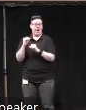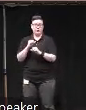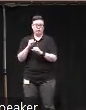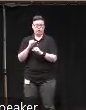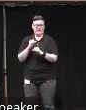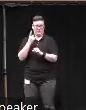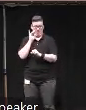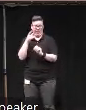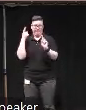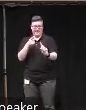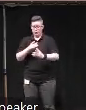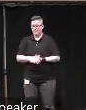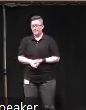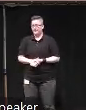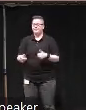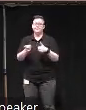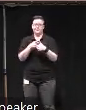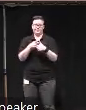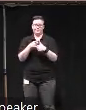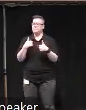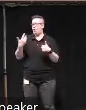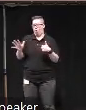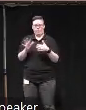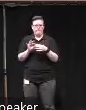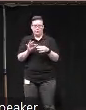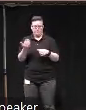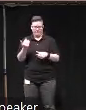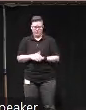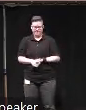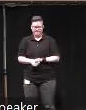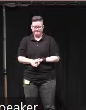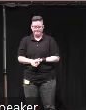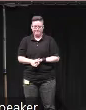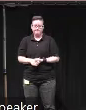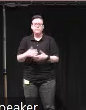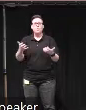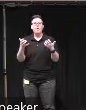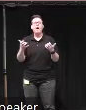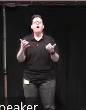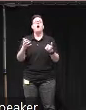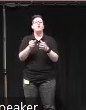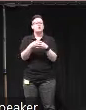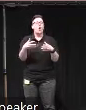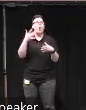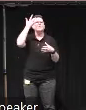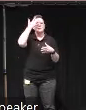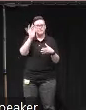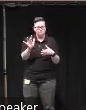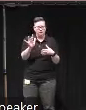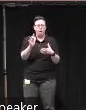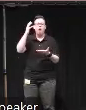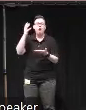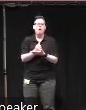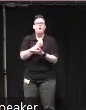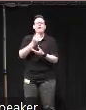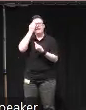by mission is one is that, as I talked about, we want to have a smart growth that leverages